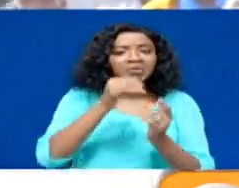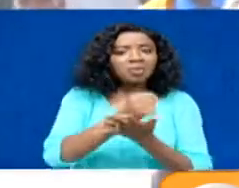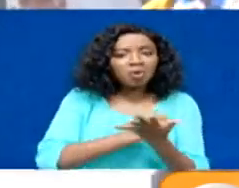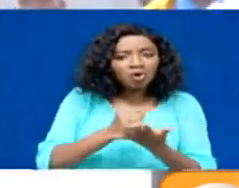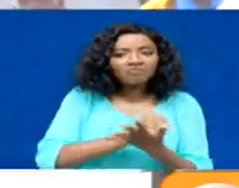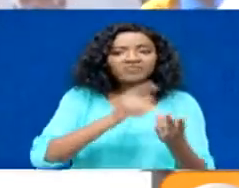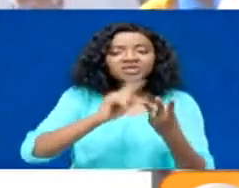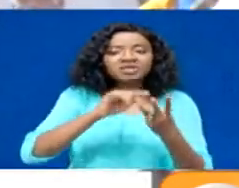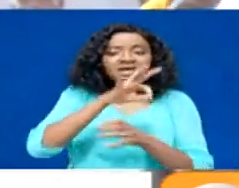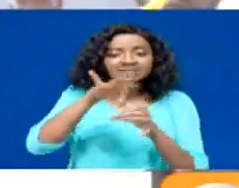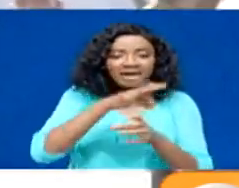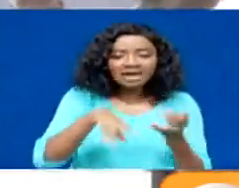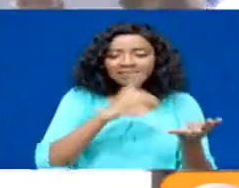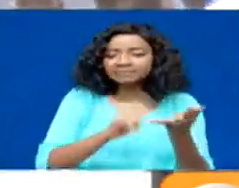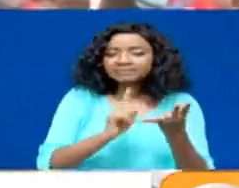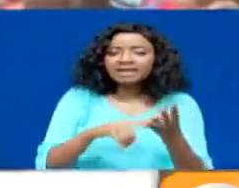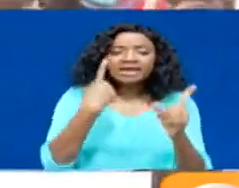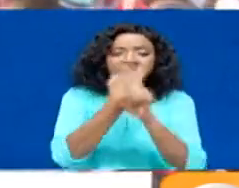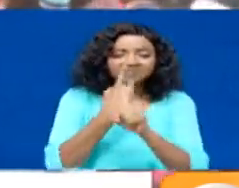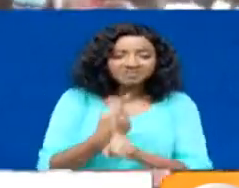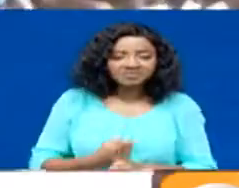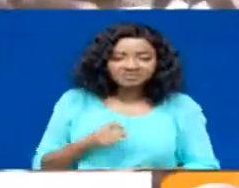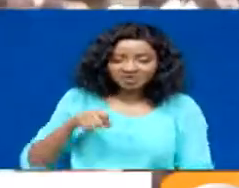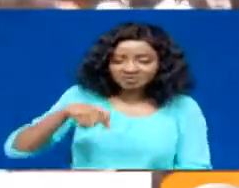na maziwa na cash crops zingine.